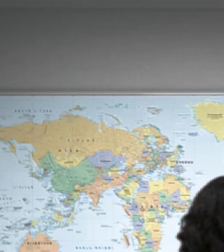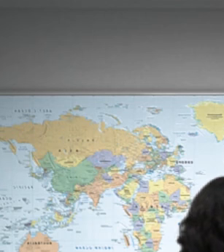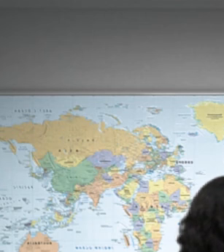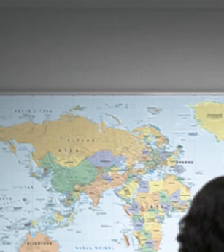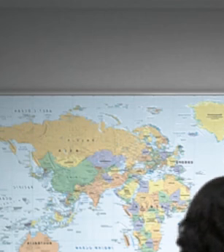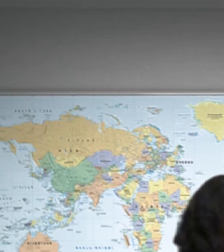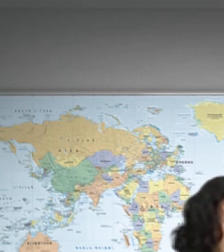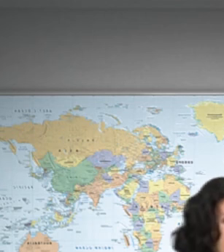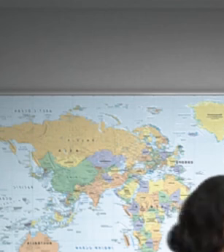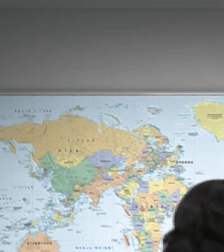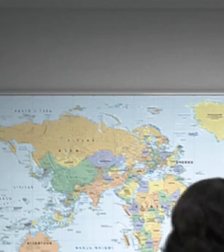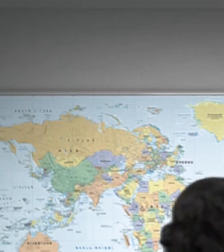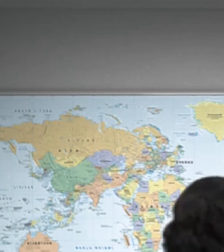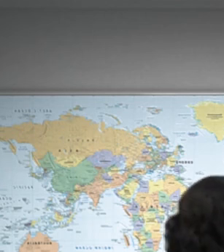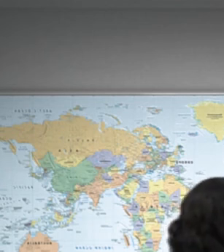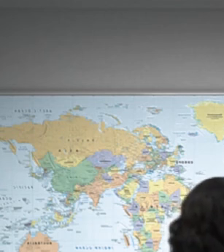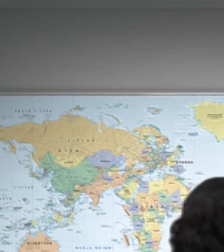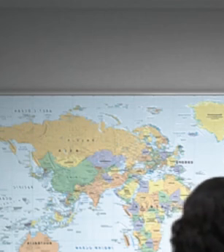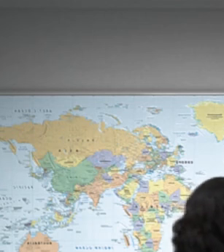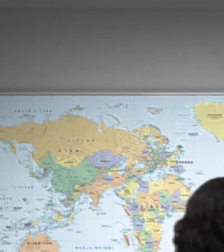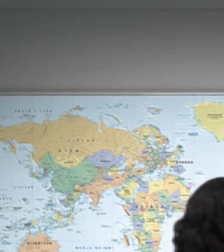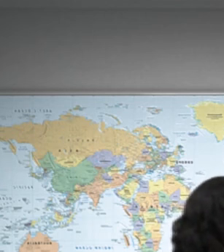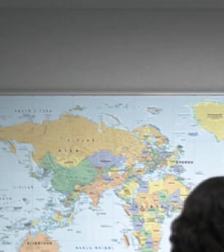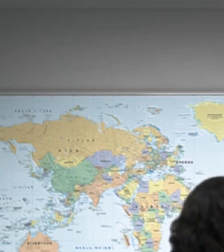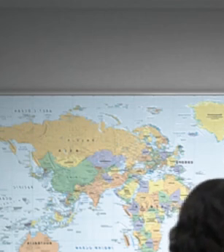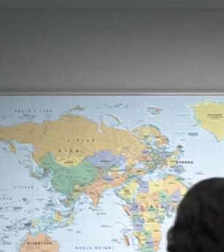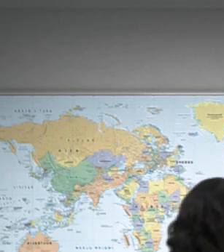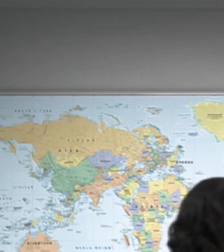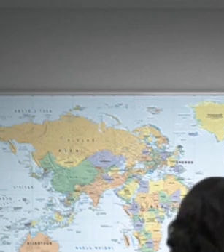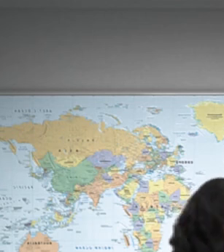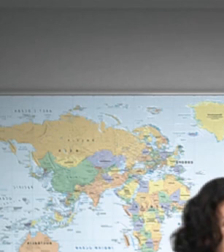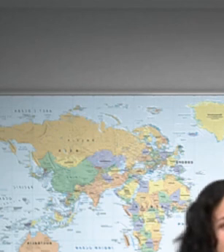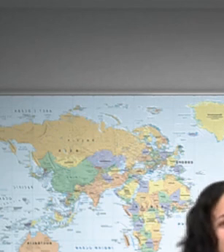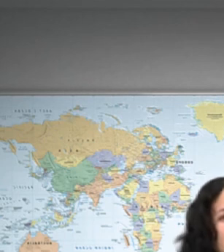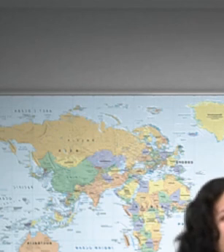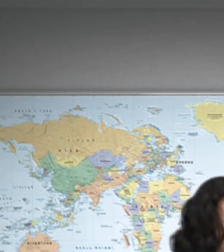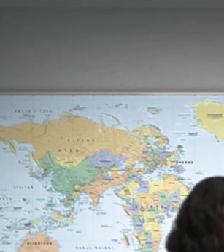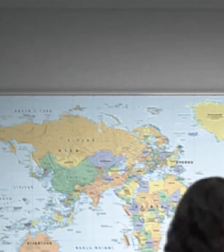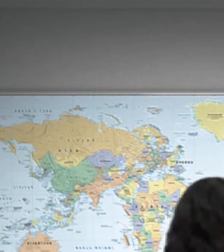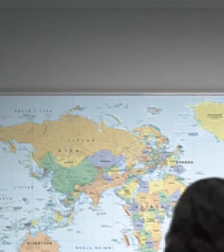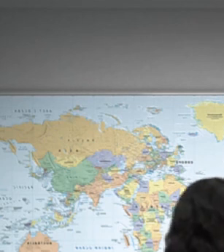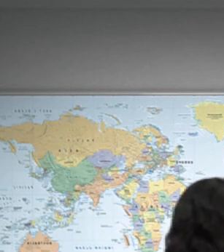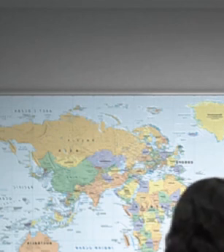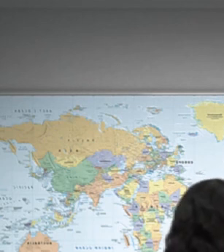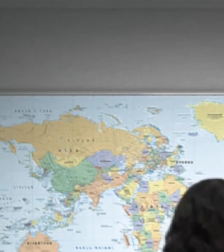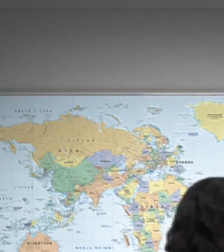to Oshindonga. So you're translating the booklets that you guys have been doing here? Yes, the booklet. All right. So just tell